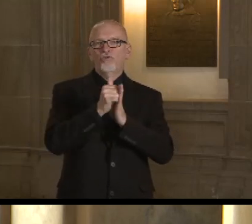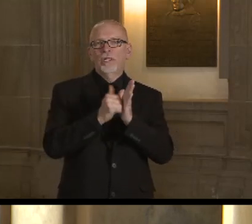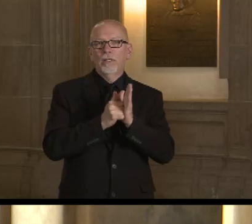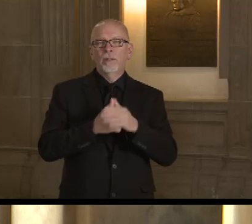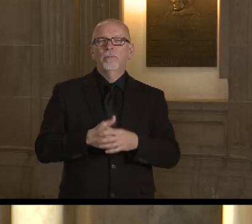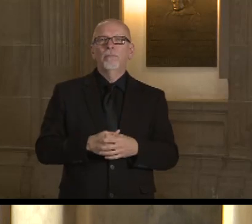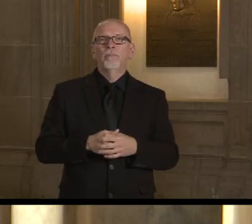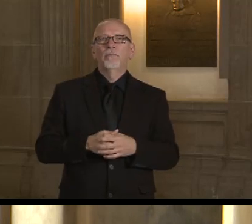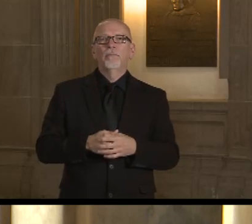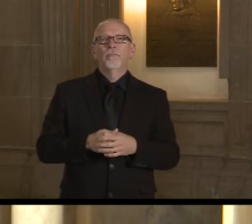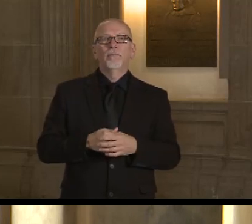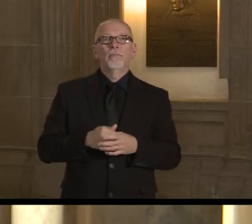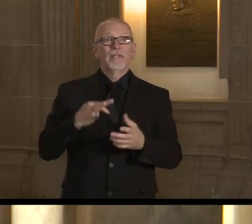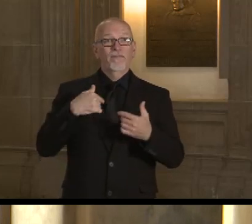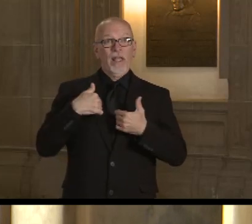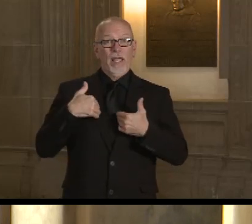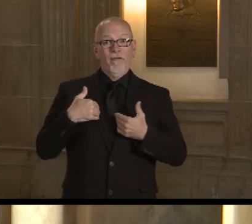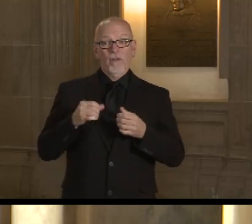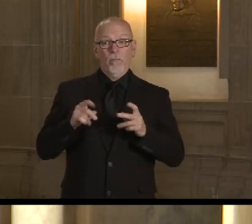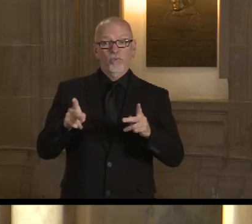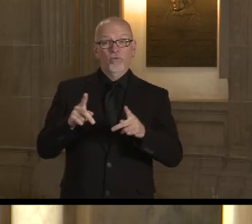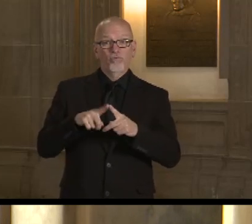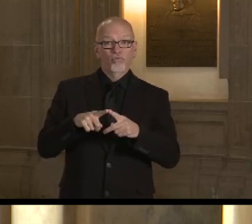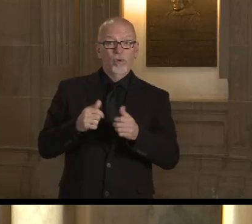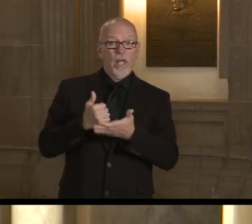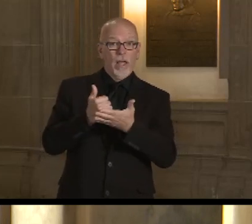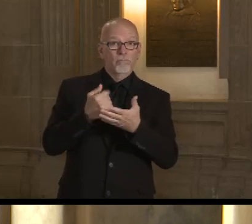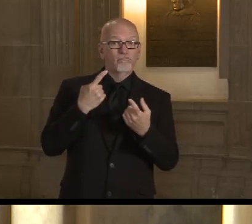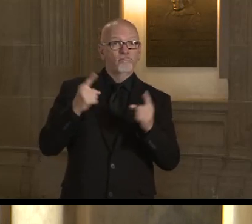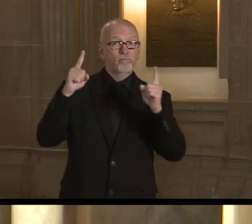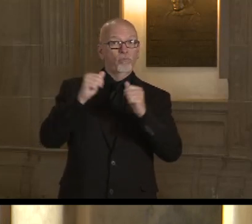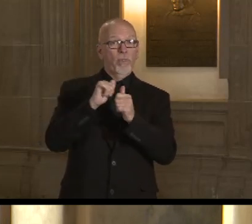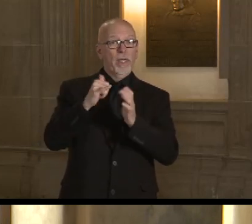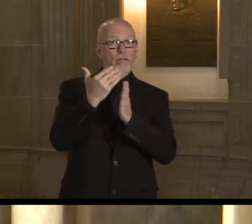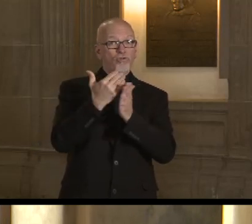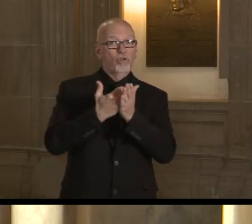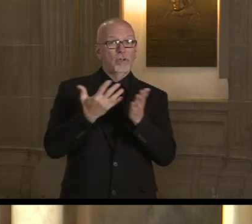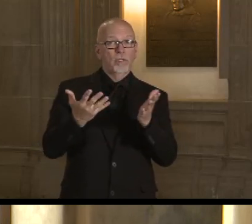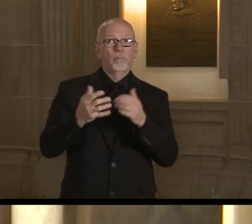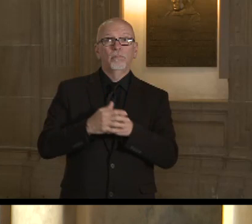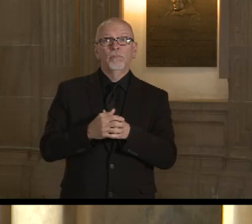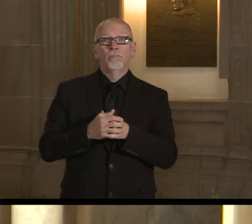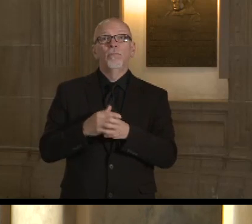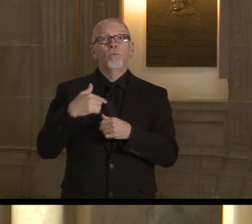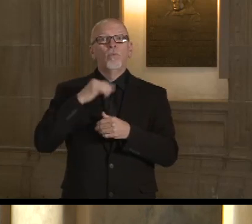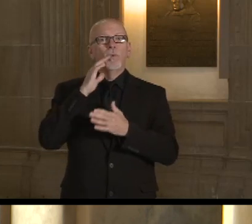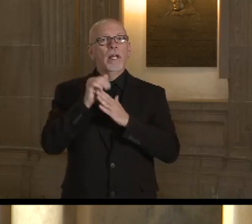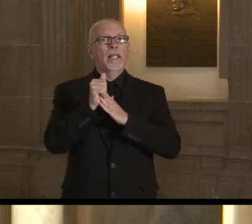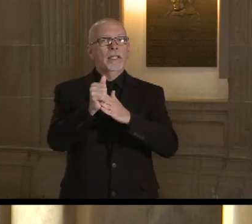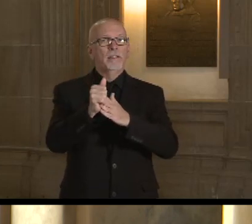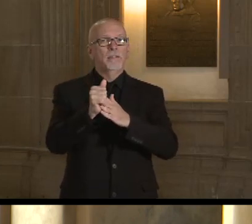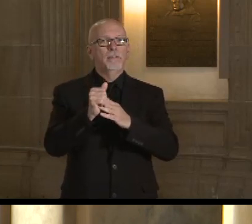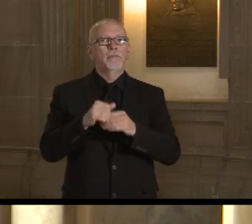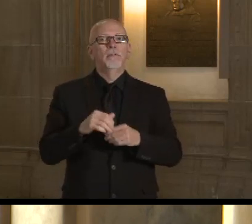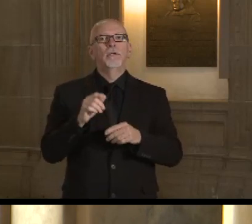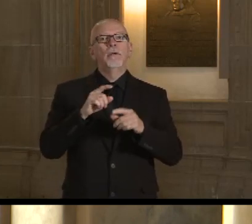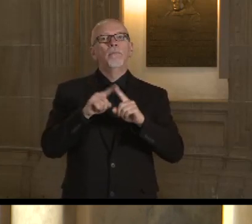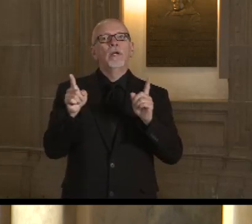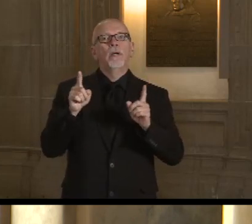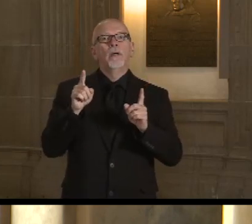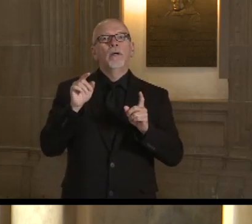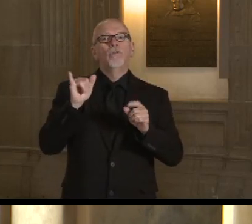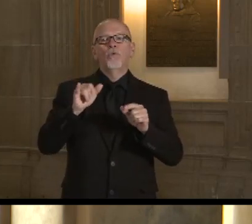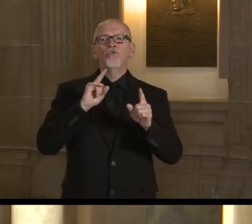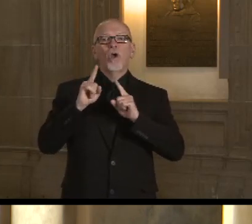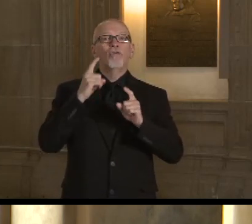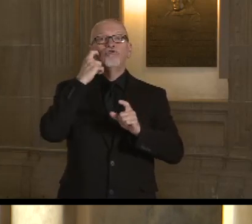Should I have an opportunity to help realize that agenda? and we will lead on it. But these conversations